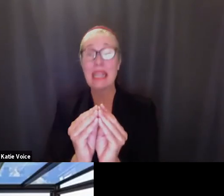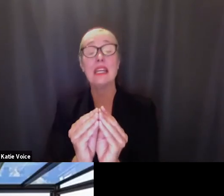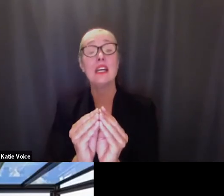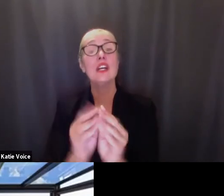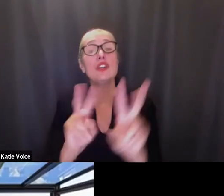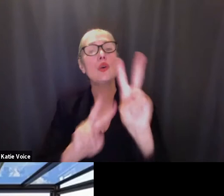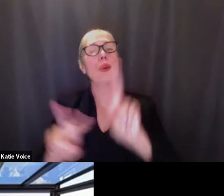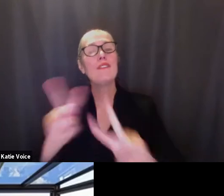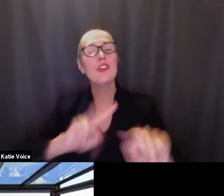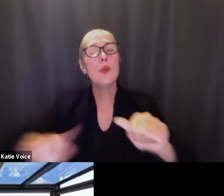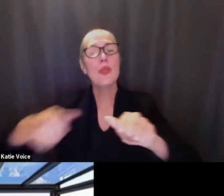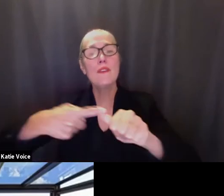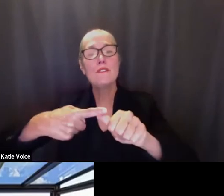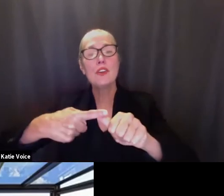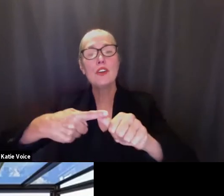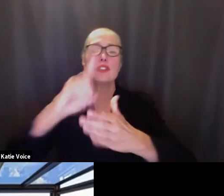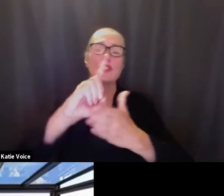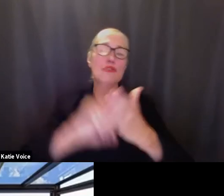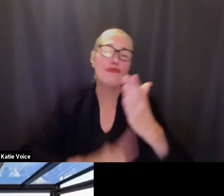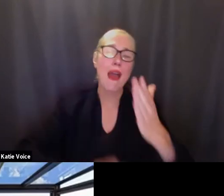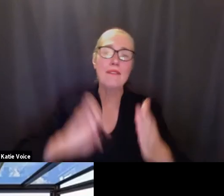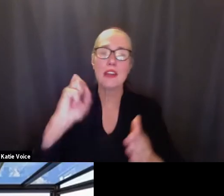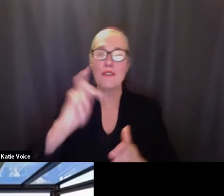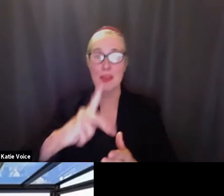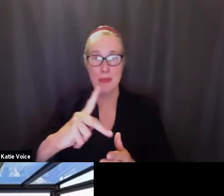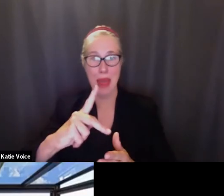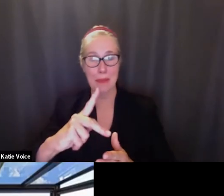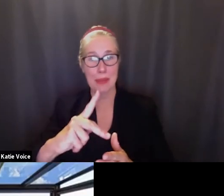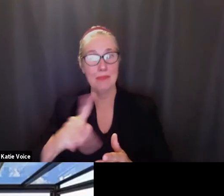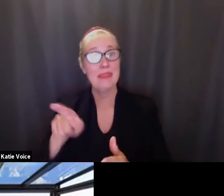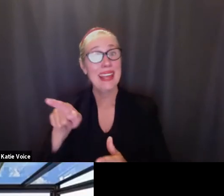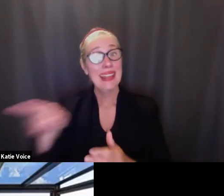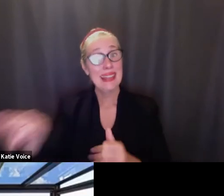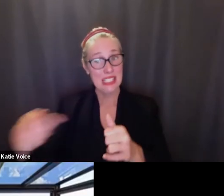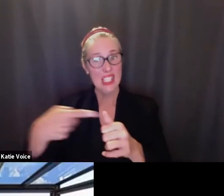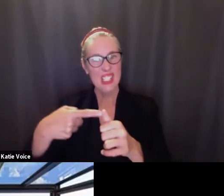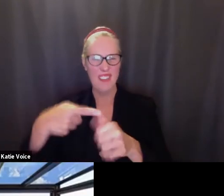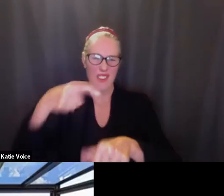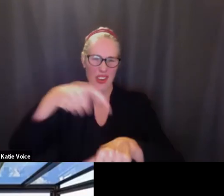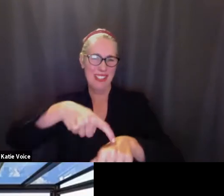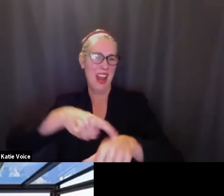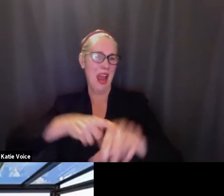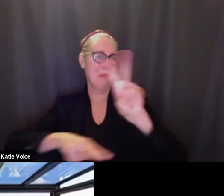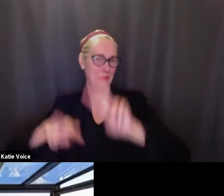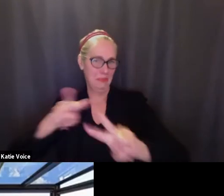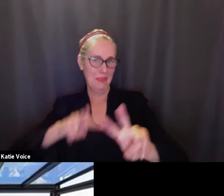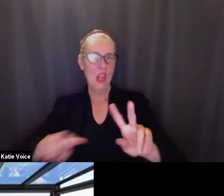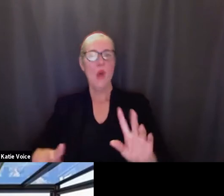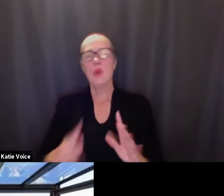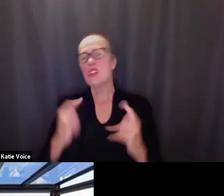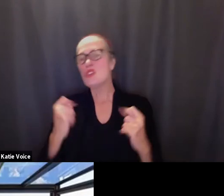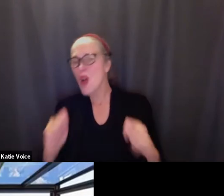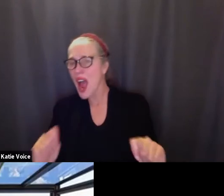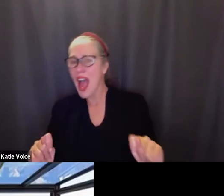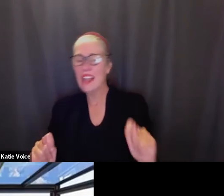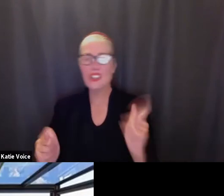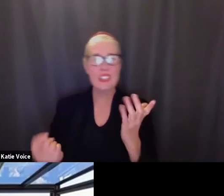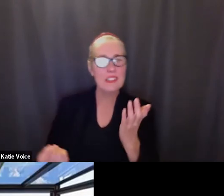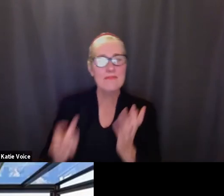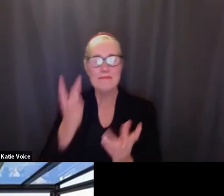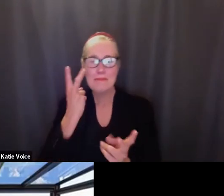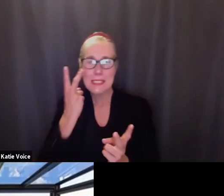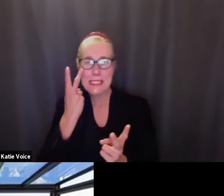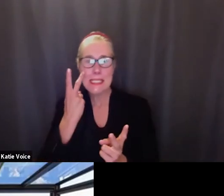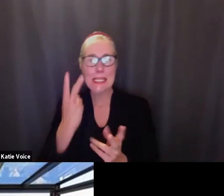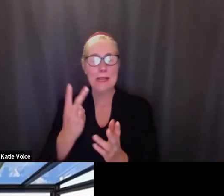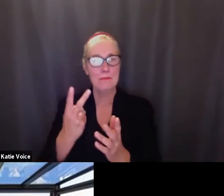maps and i say that um so you hear that this is the first go around at this we've taken a stab based on you'll see on the next slide